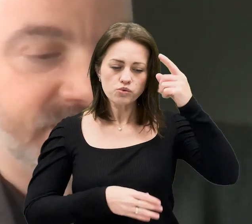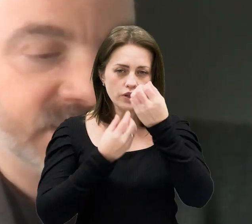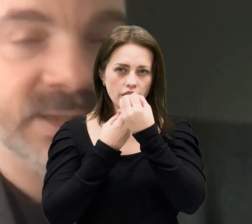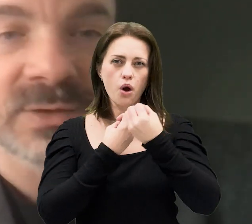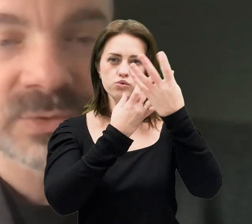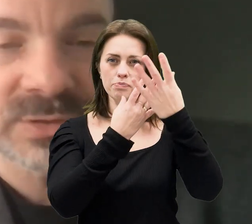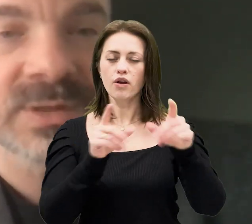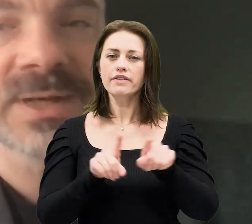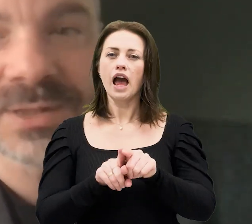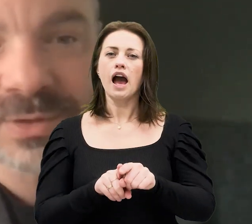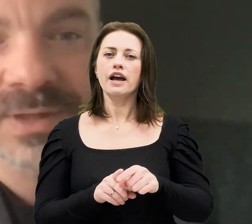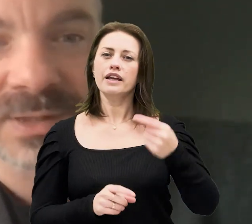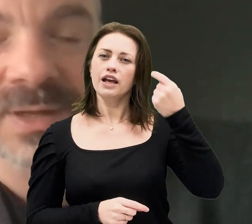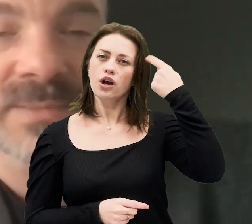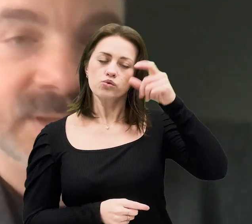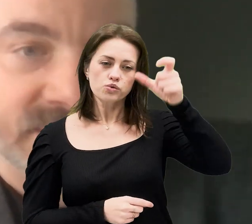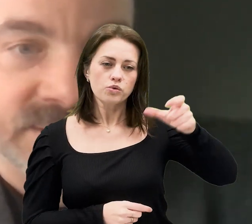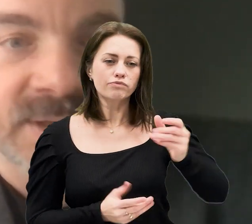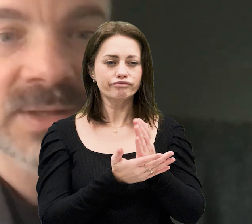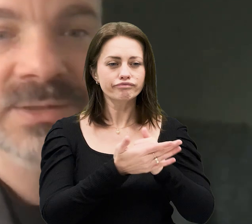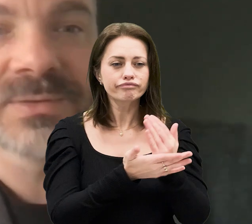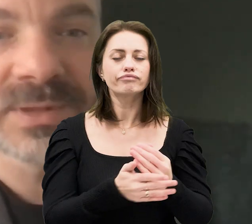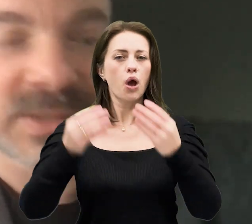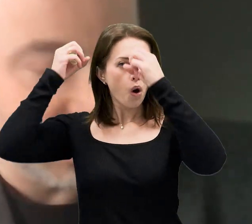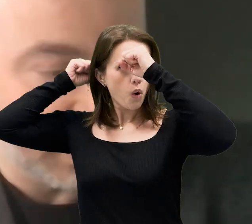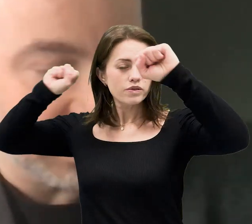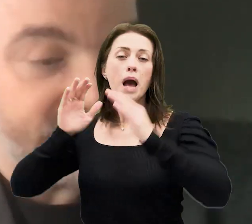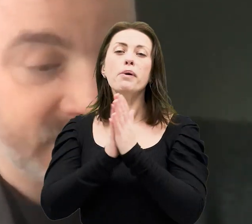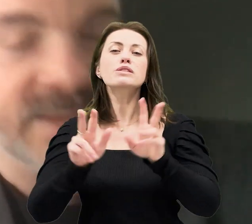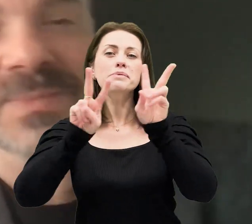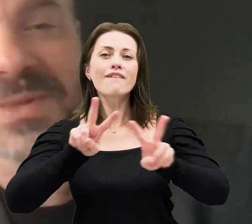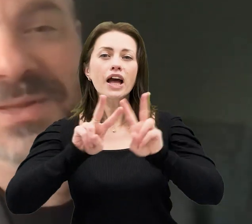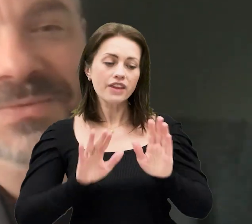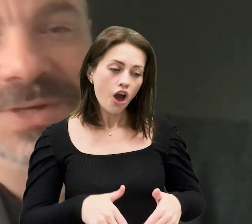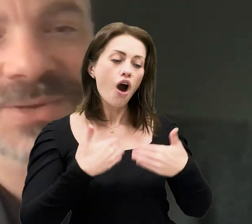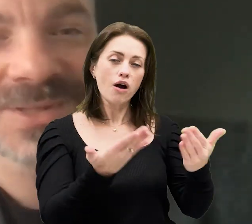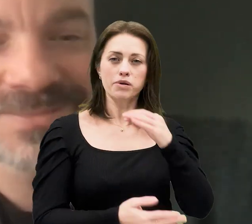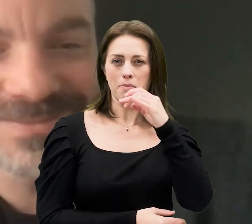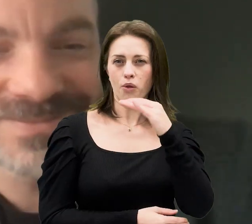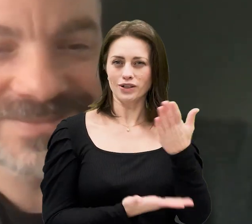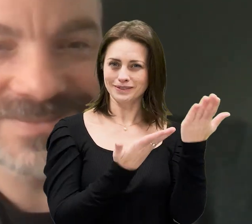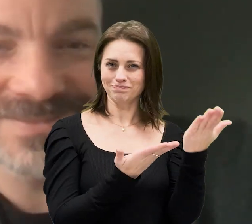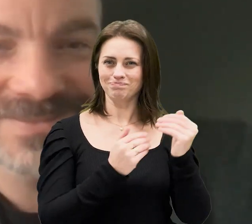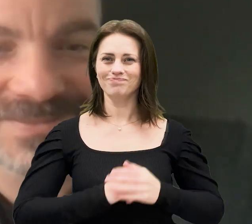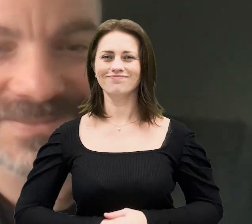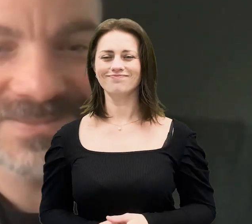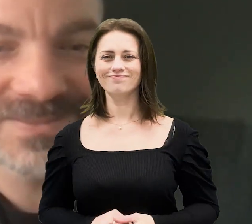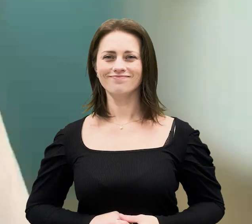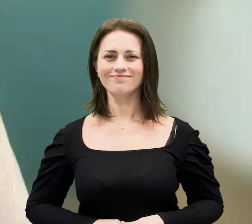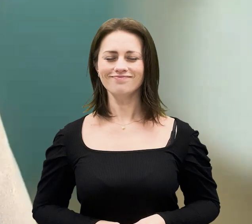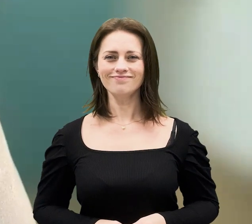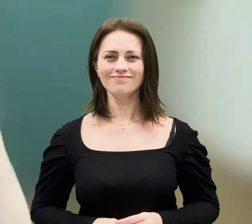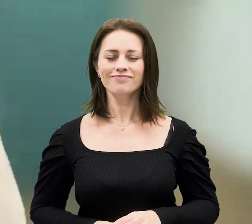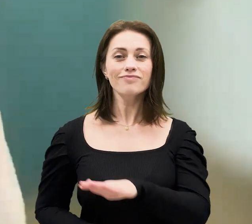success, diversity and inclusion at this university, among others. So, Vate, the floor is yours. Thank